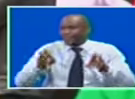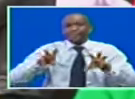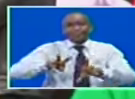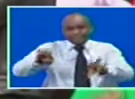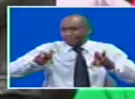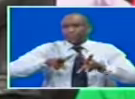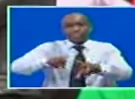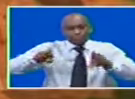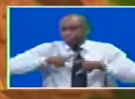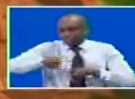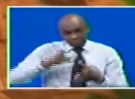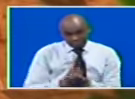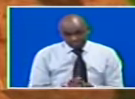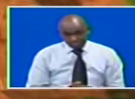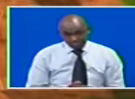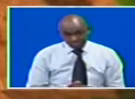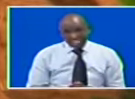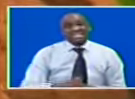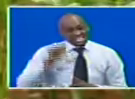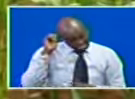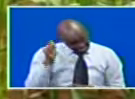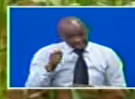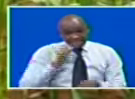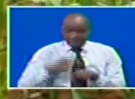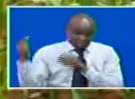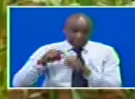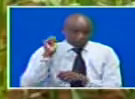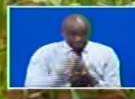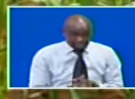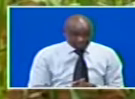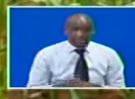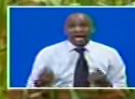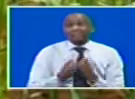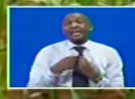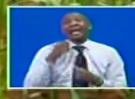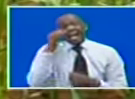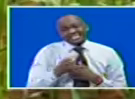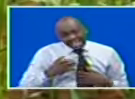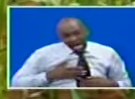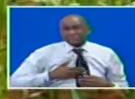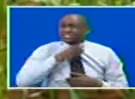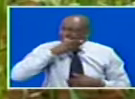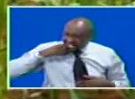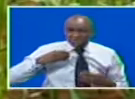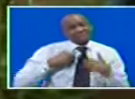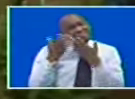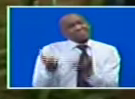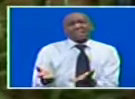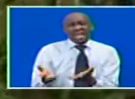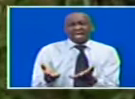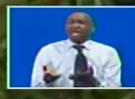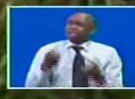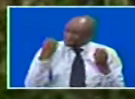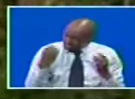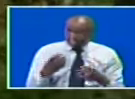on these leaves. Kenya's invasion comes at a time when the country is suffering from a drought that has left